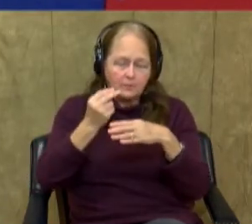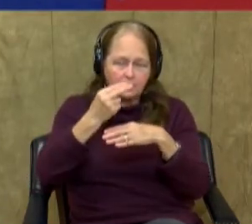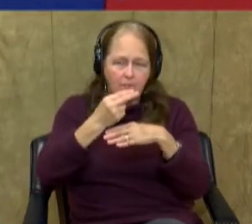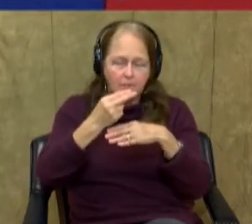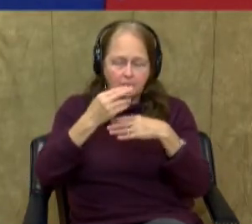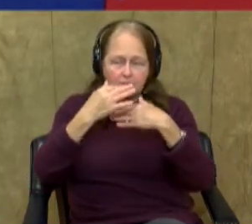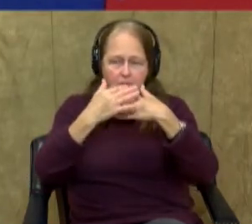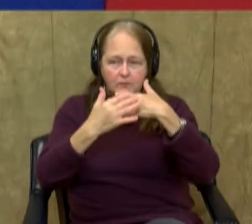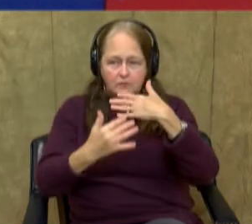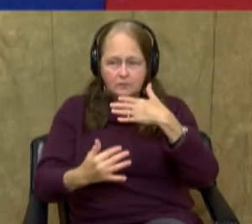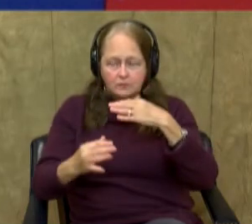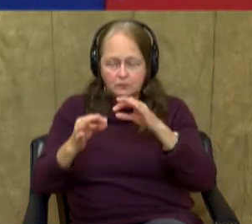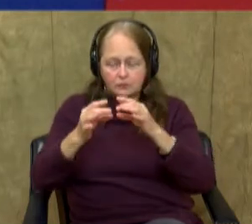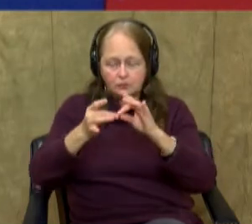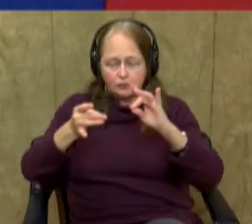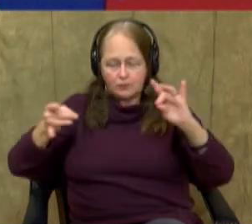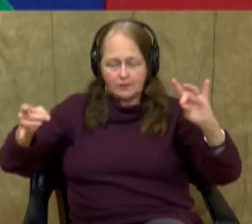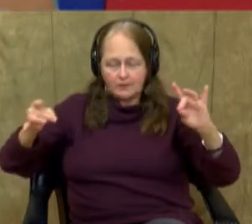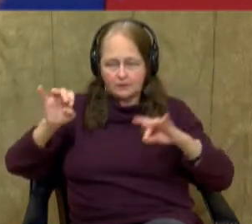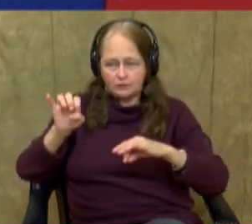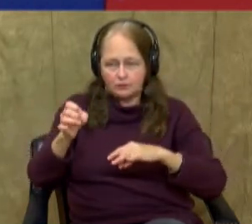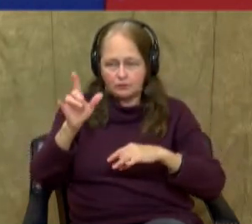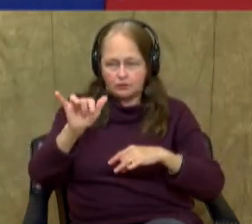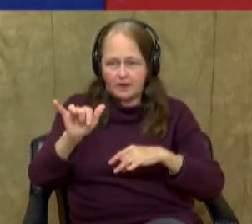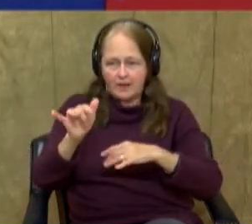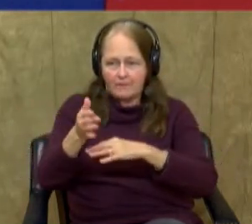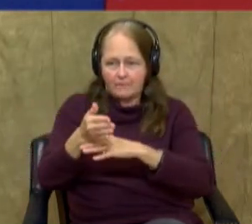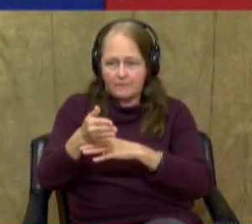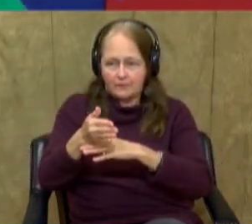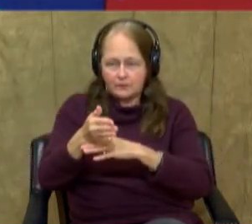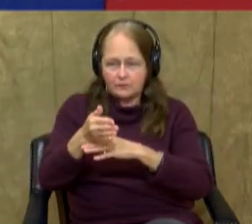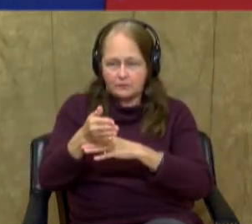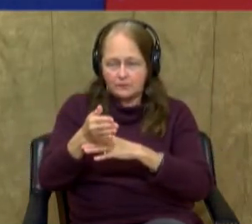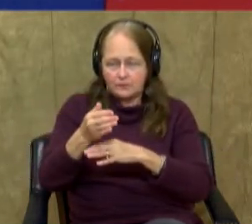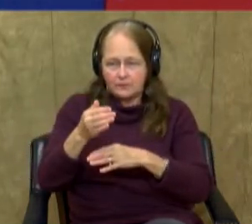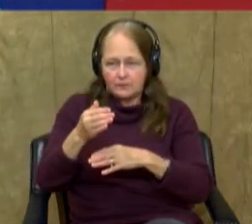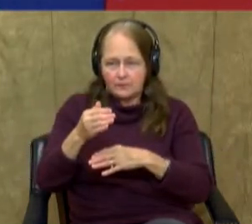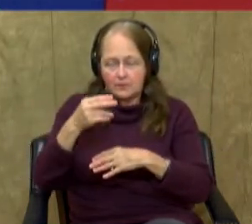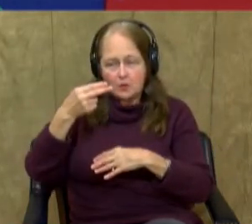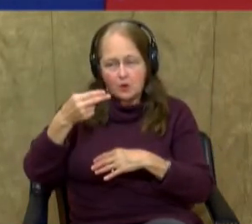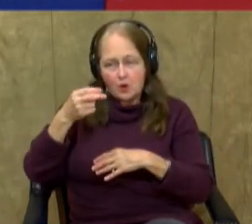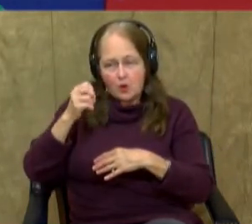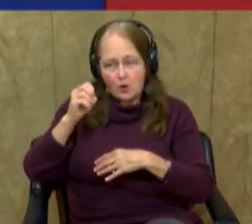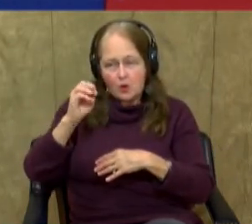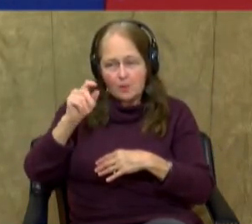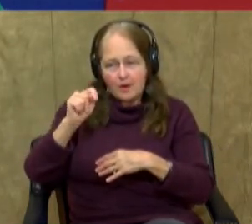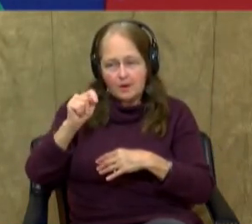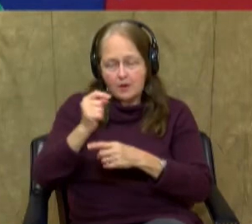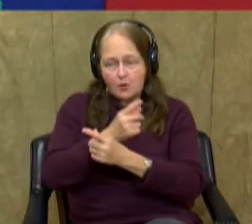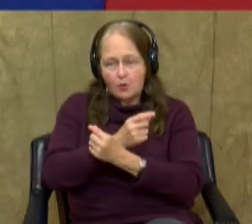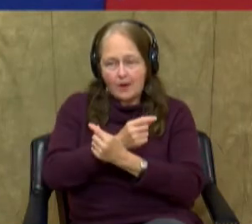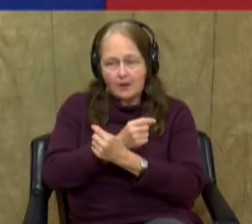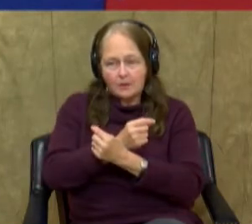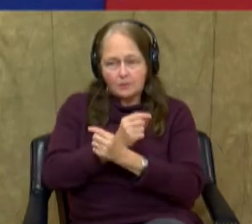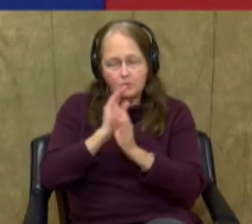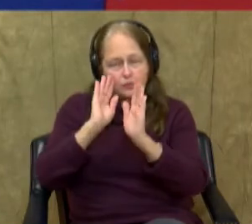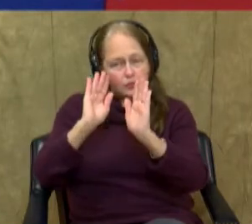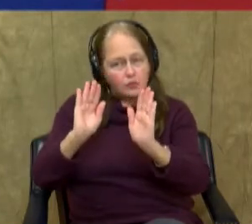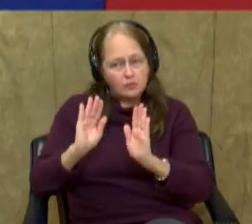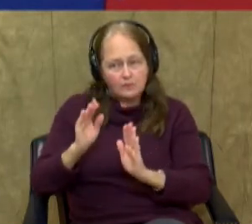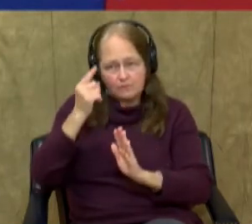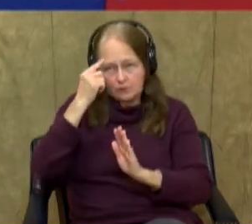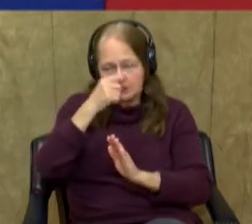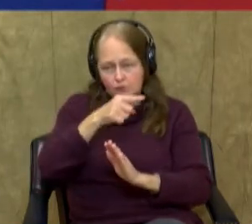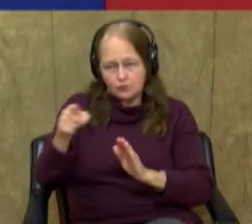some strings and make a jellyfish. You could even make it into our friend the hermit crab. It would be a great thing for you to